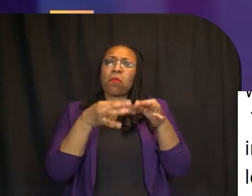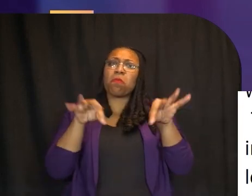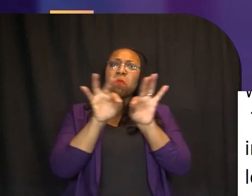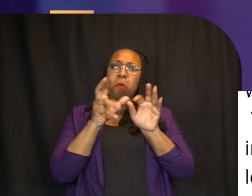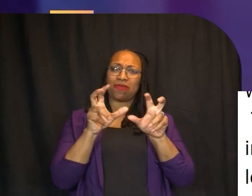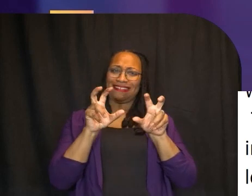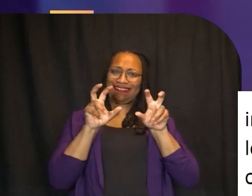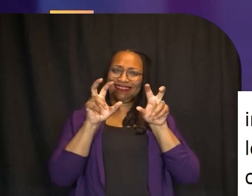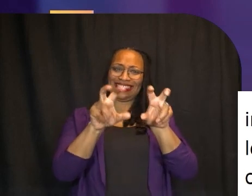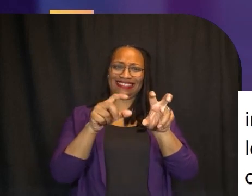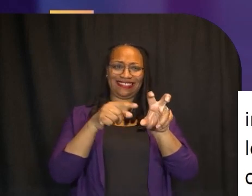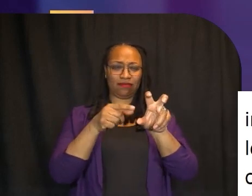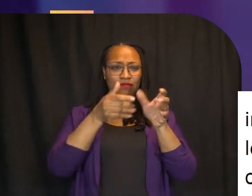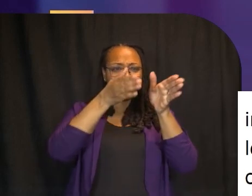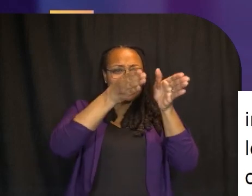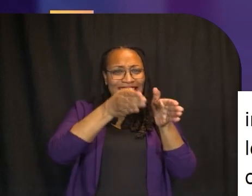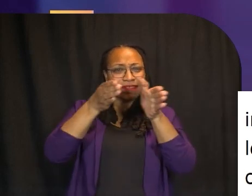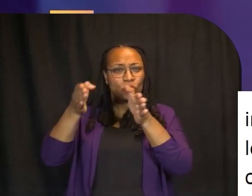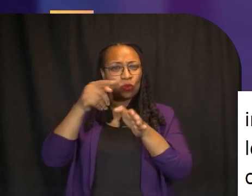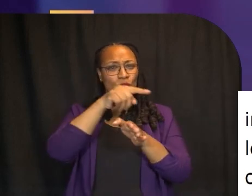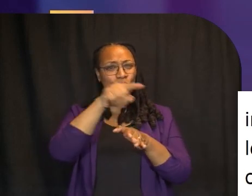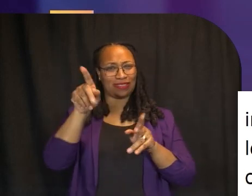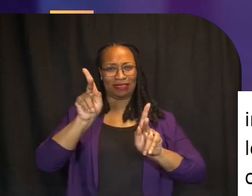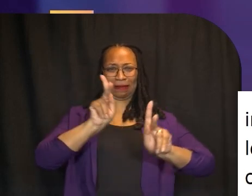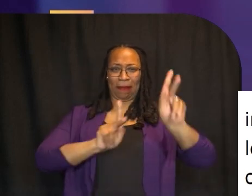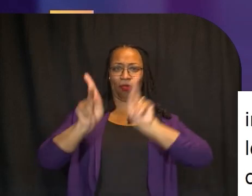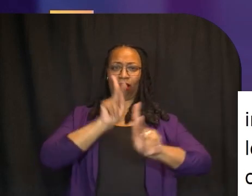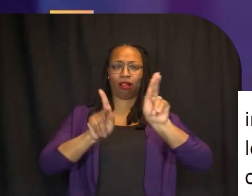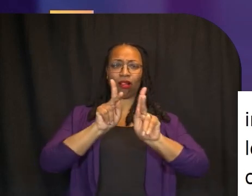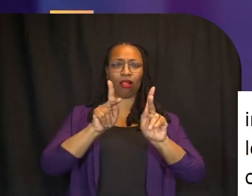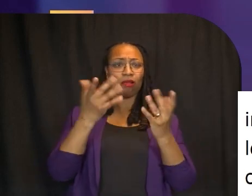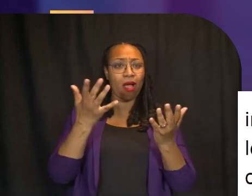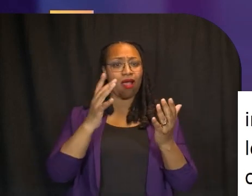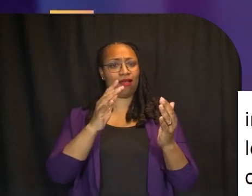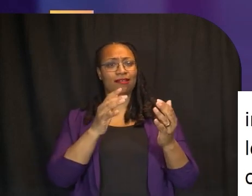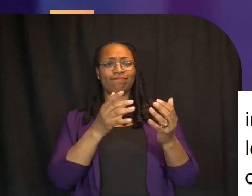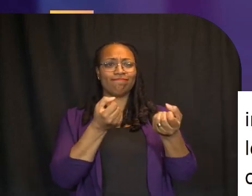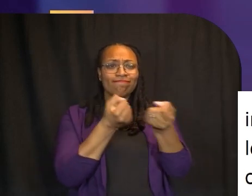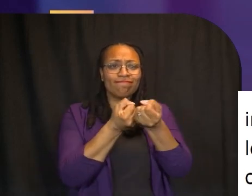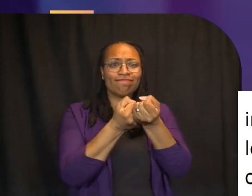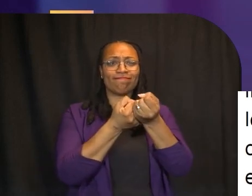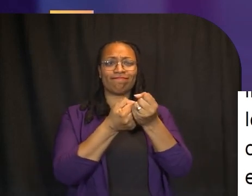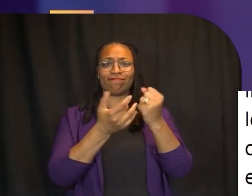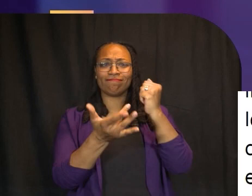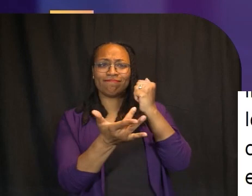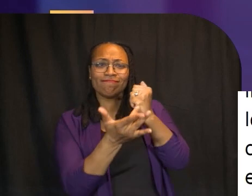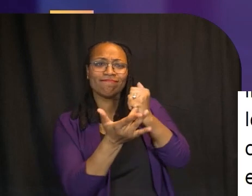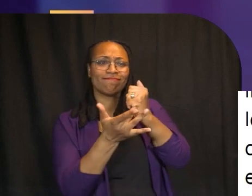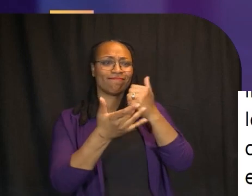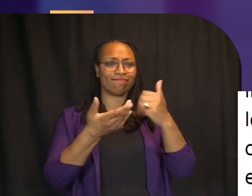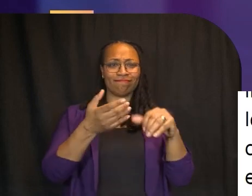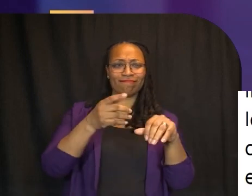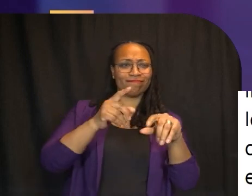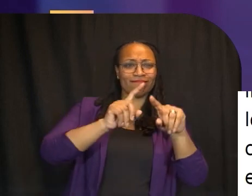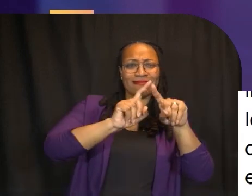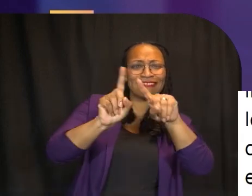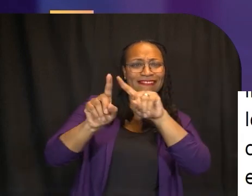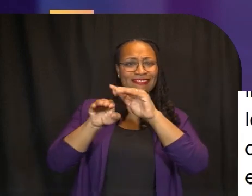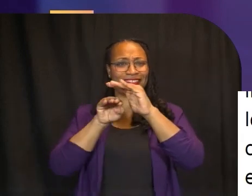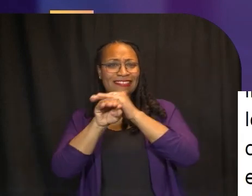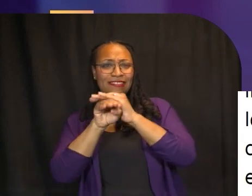systematic change. We engage in advocacy and policy work to remove the structural barriers that exist across many